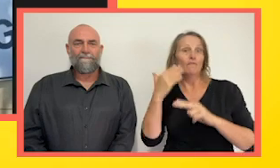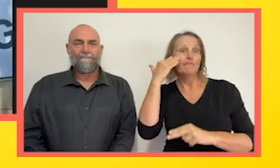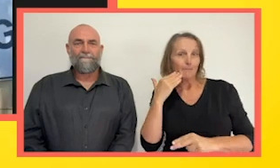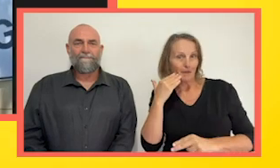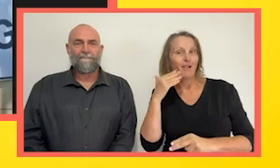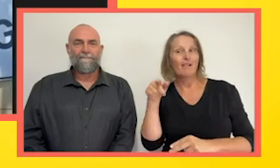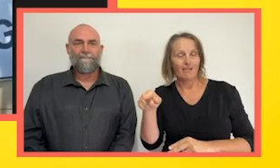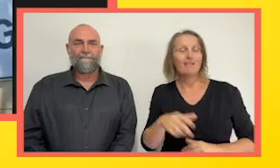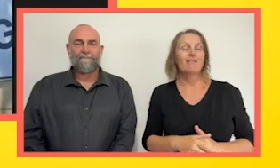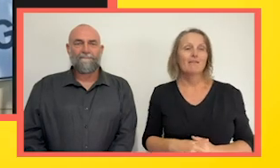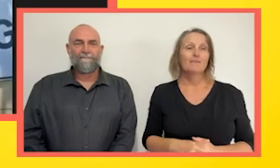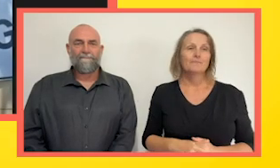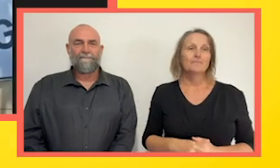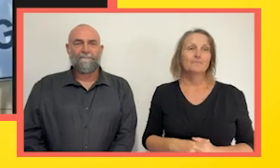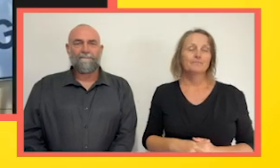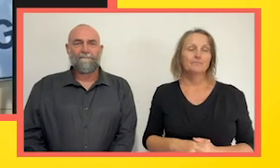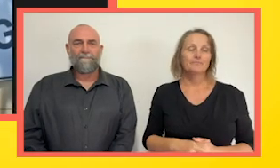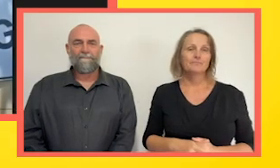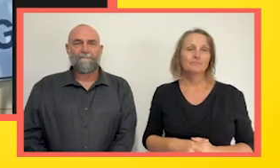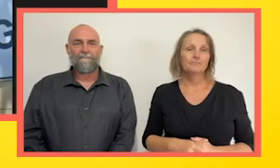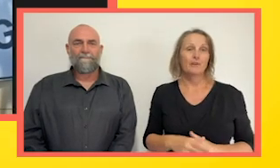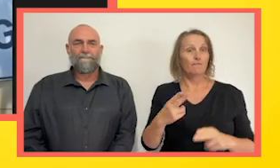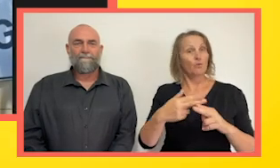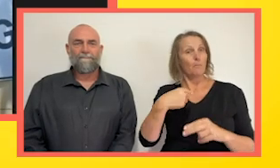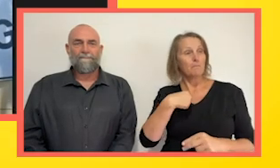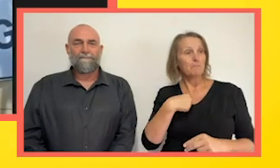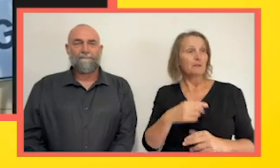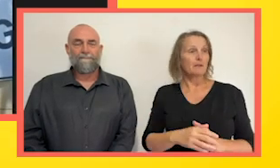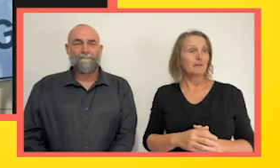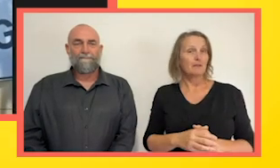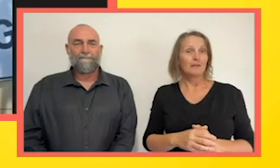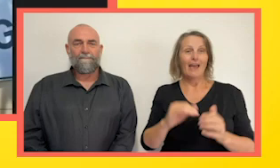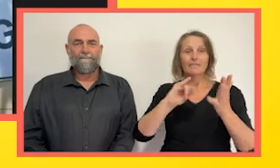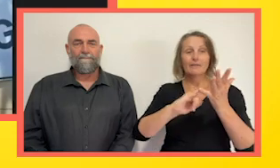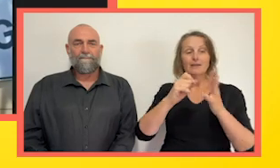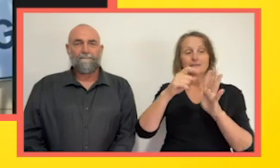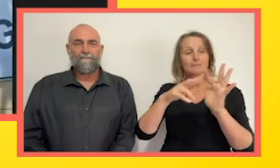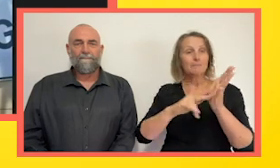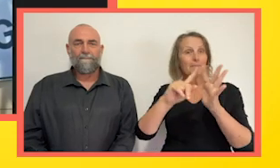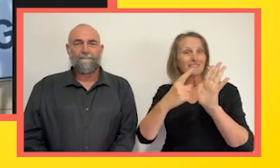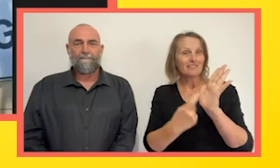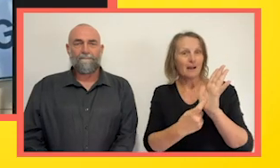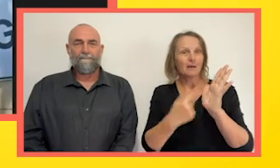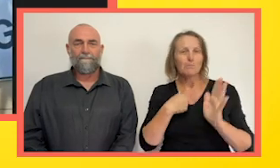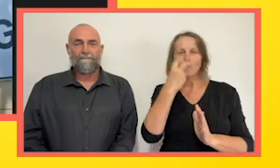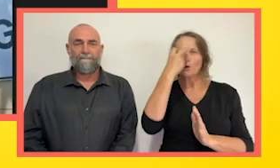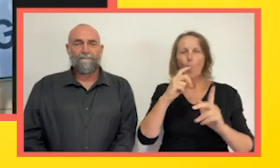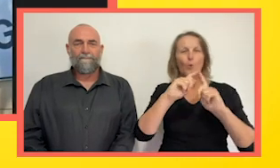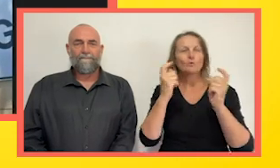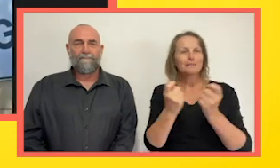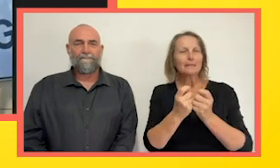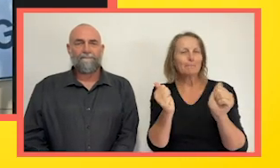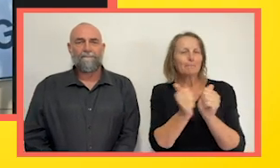the competition. But more, from my side, we've still got Spencer, my old teammate, guy from Tokyo,